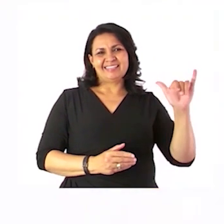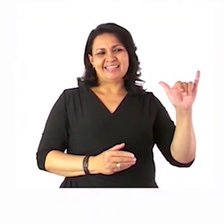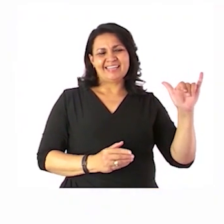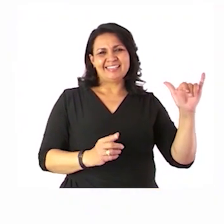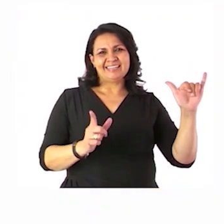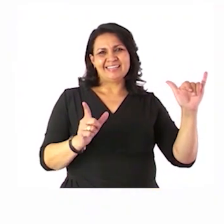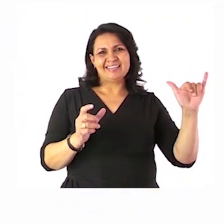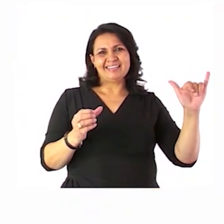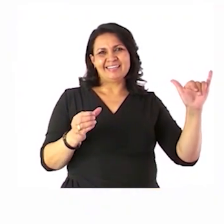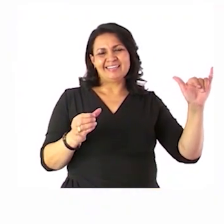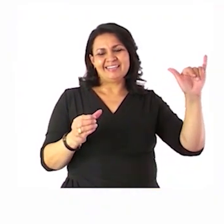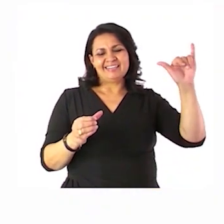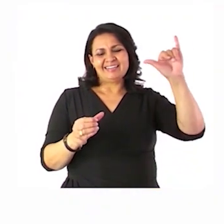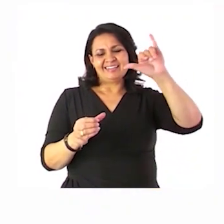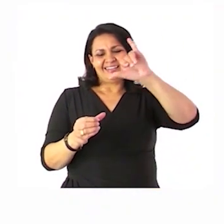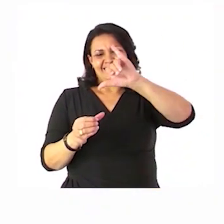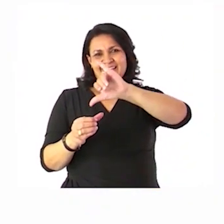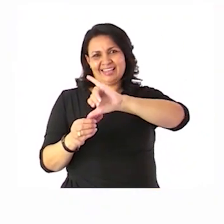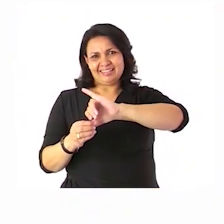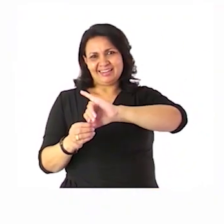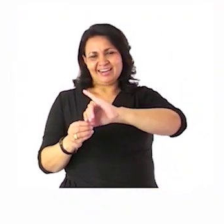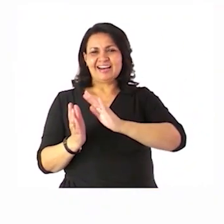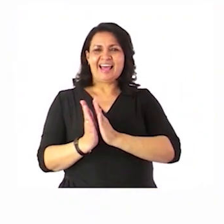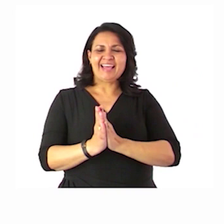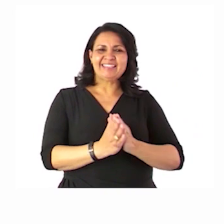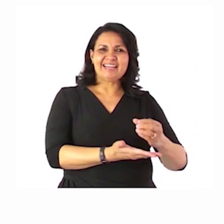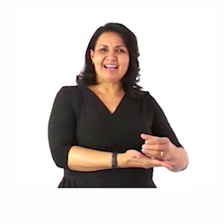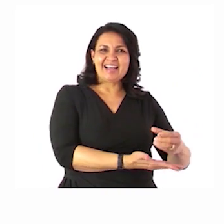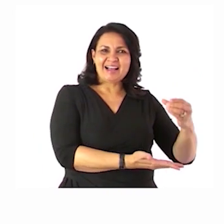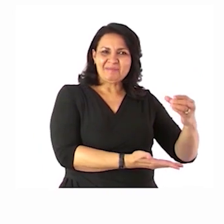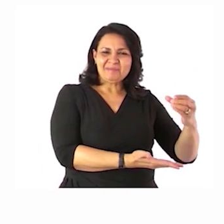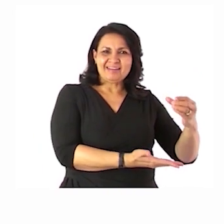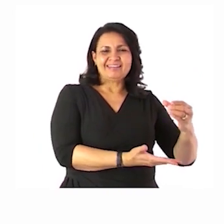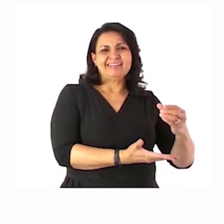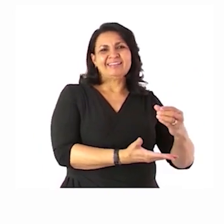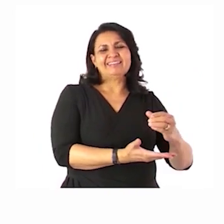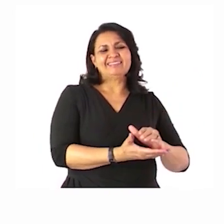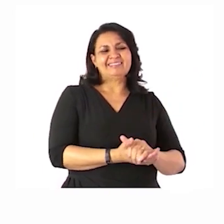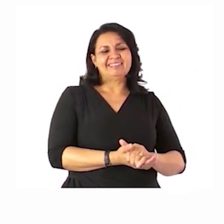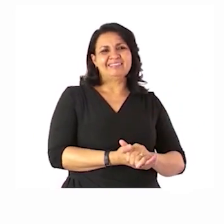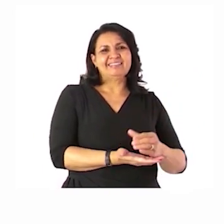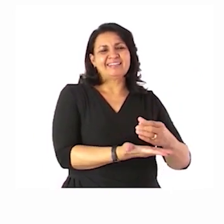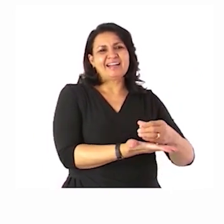kettle and a cup at the end where you